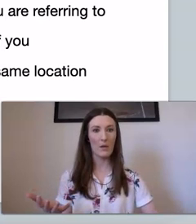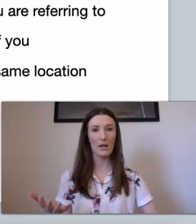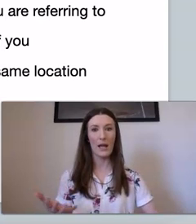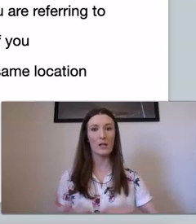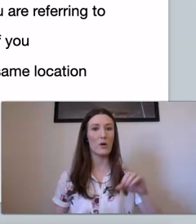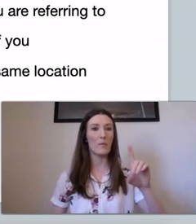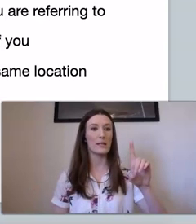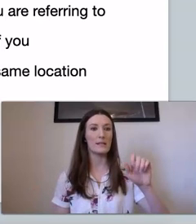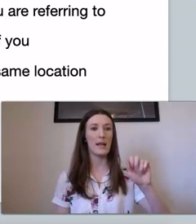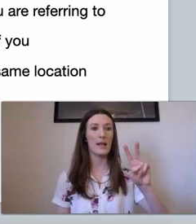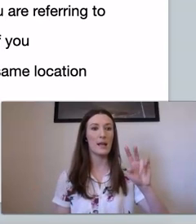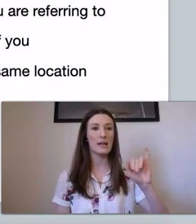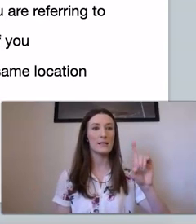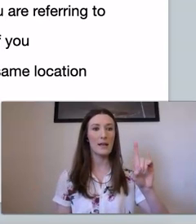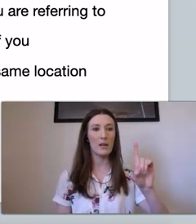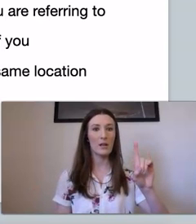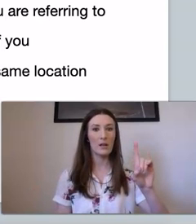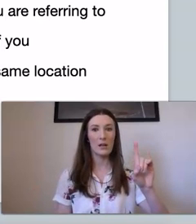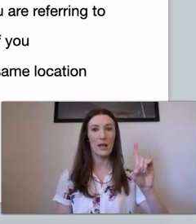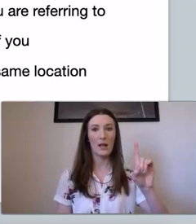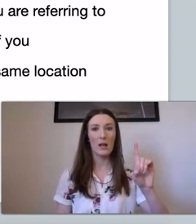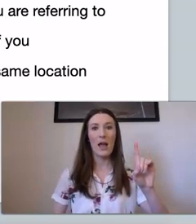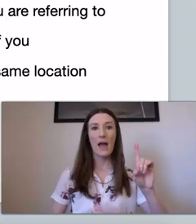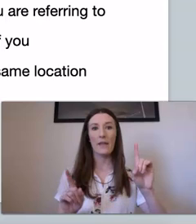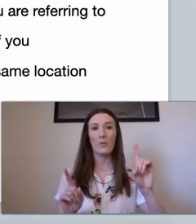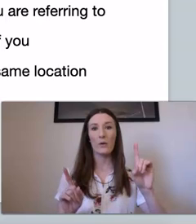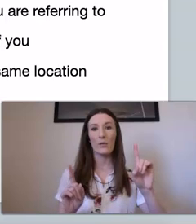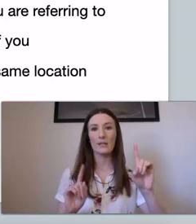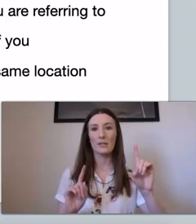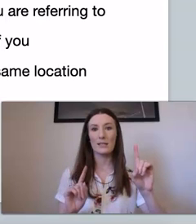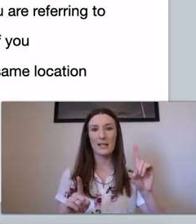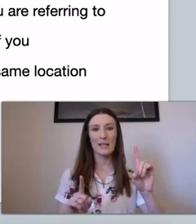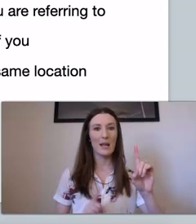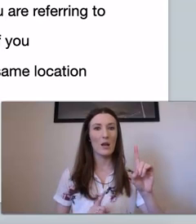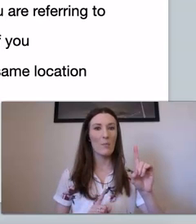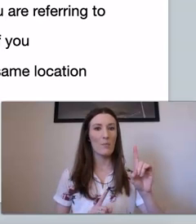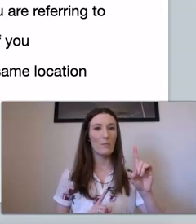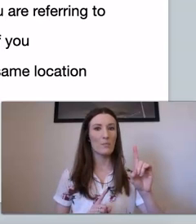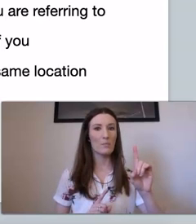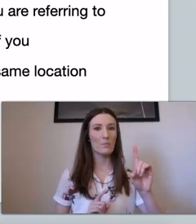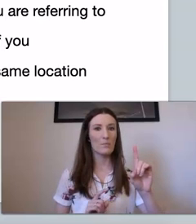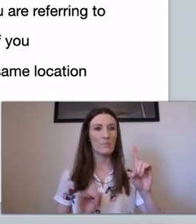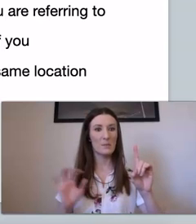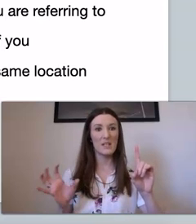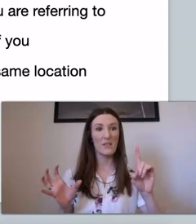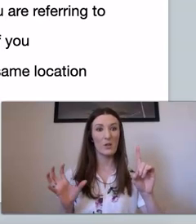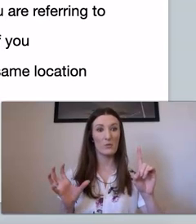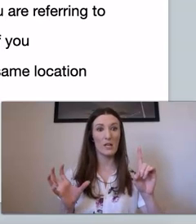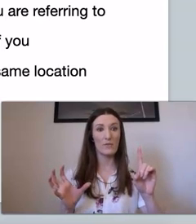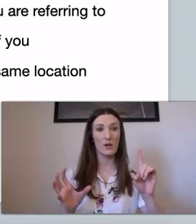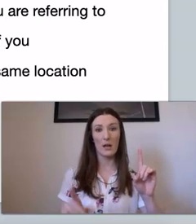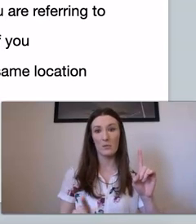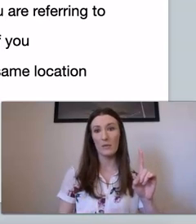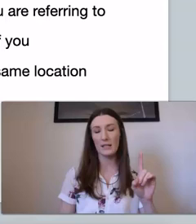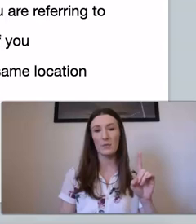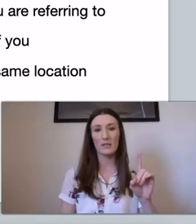naming them, okay? So I'm going to say David, okay? And then we're going to designate a specific